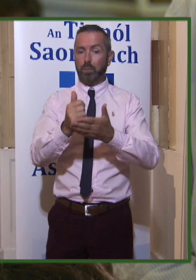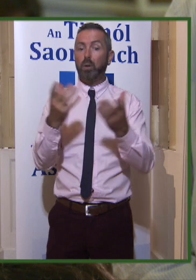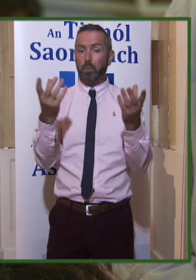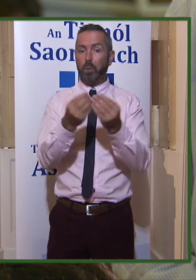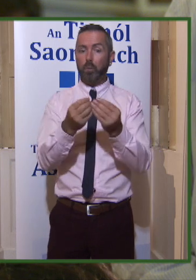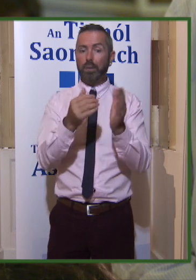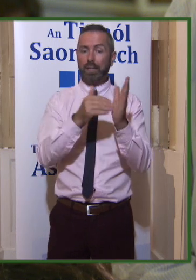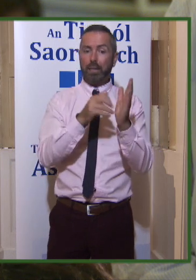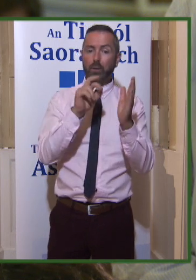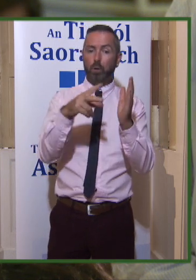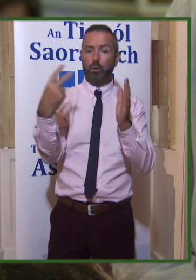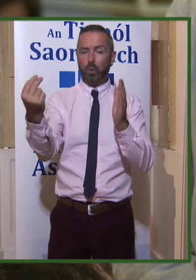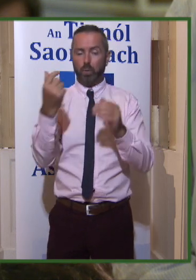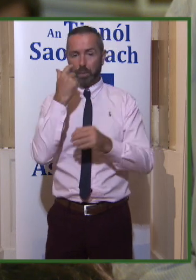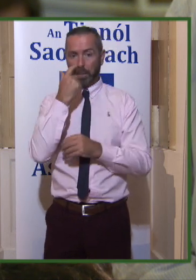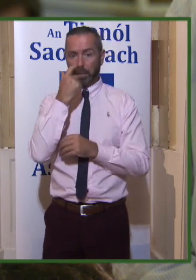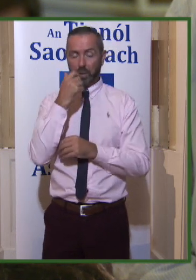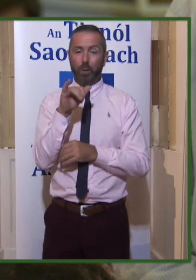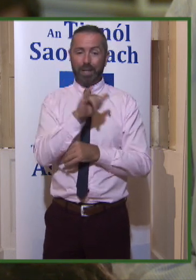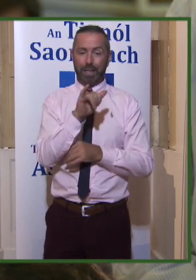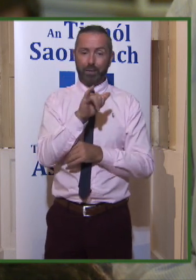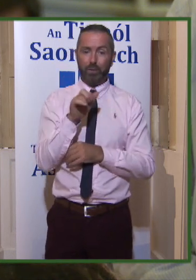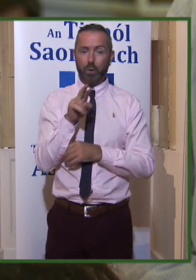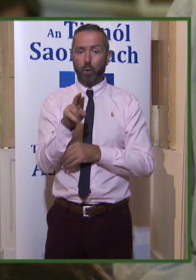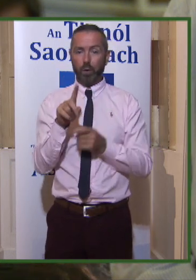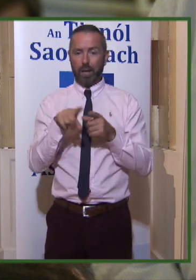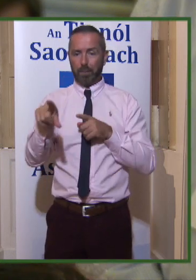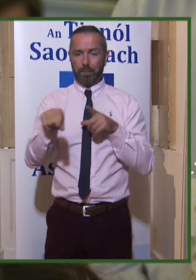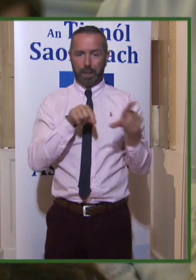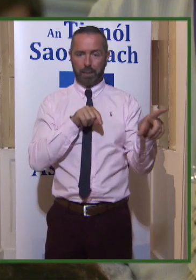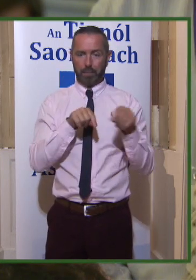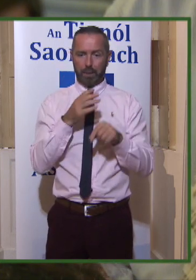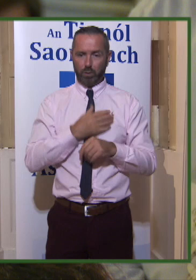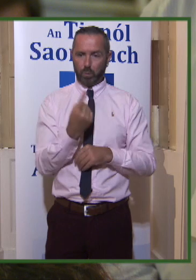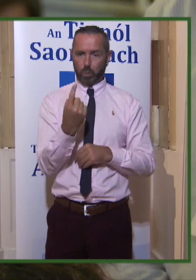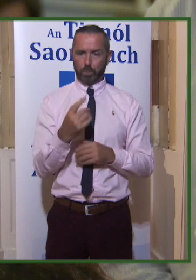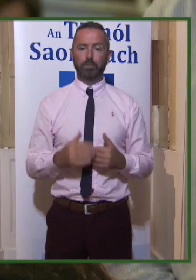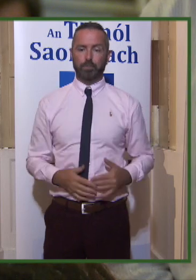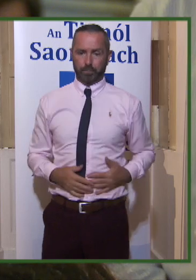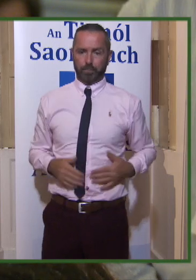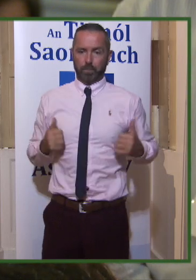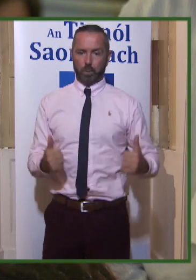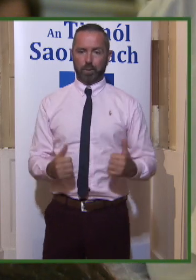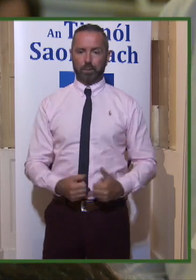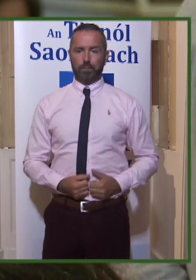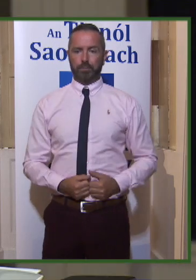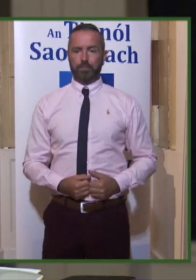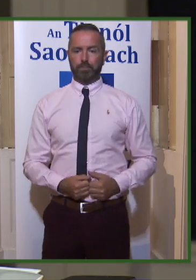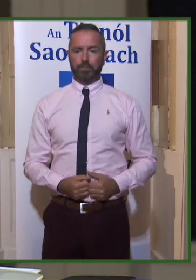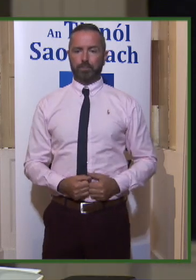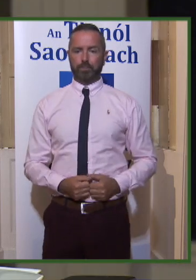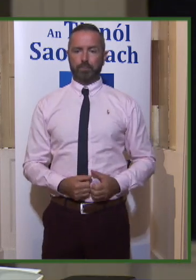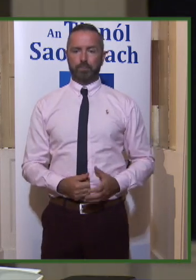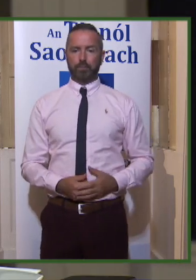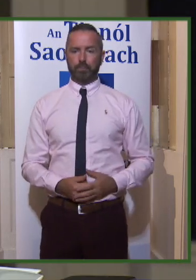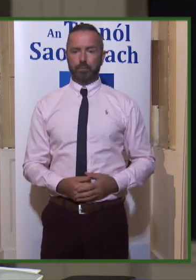both yes or no. Okay. questions. So it's either or, and you select one option. Exactly. Yeah. Yeah. Okay, does anybody need me to read